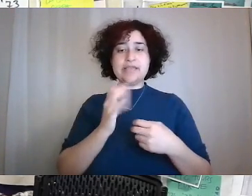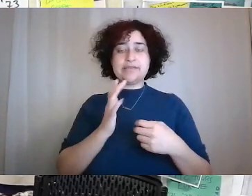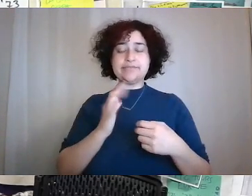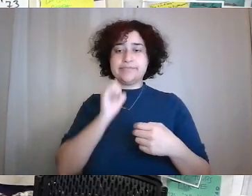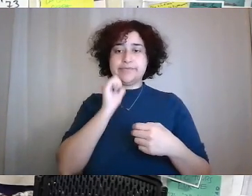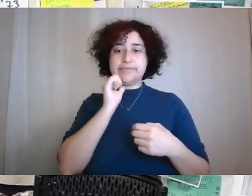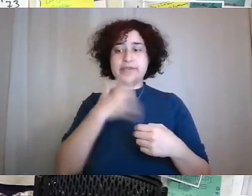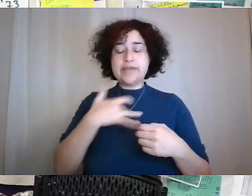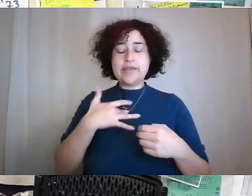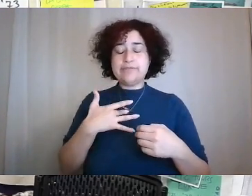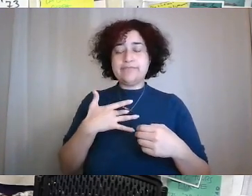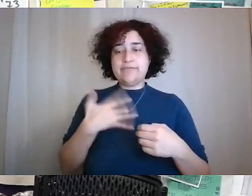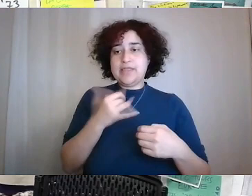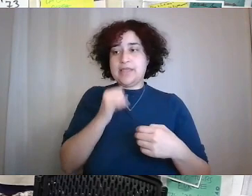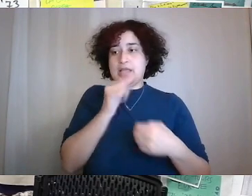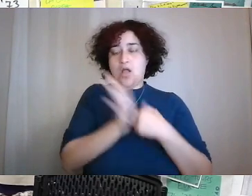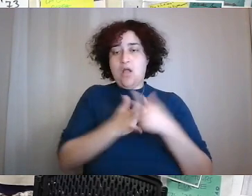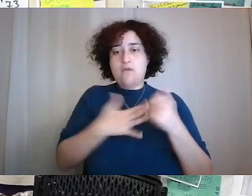people we don't